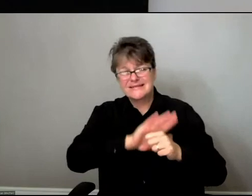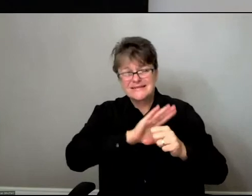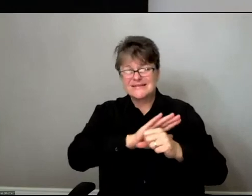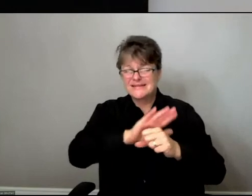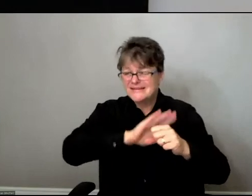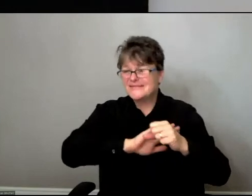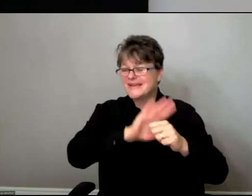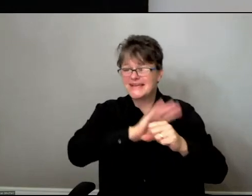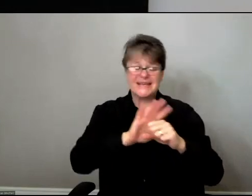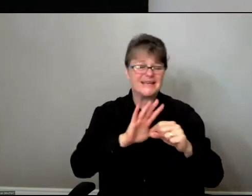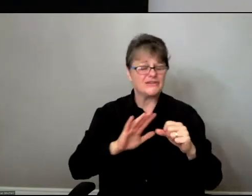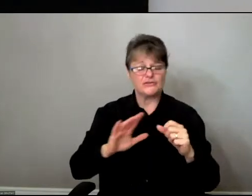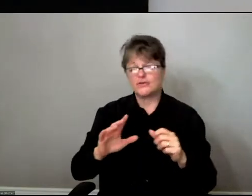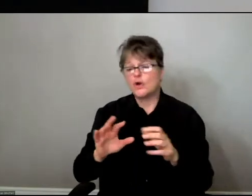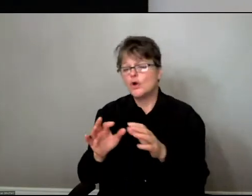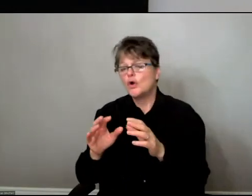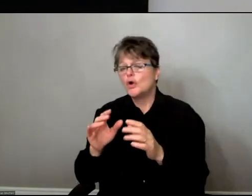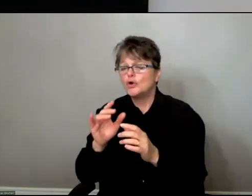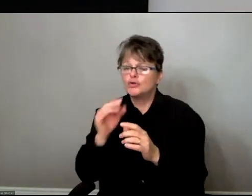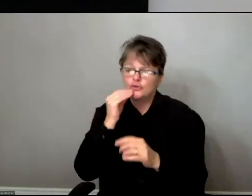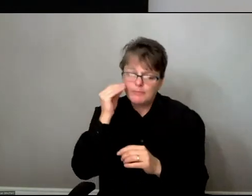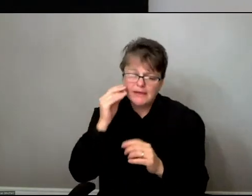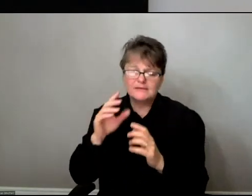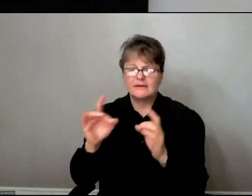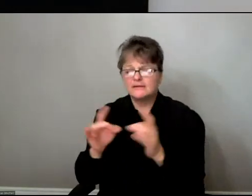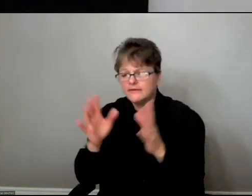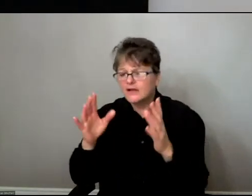with domestic relationship and gender-based violence.